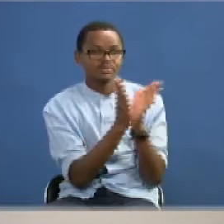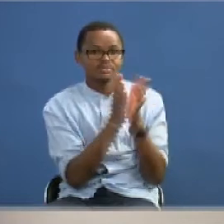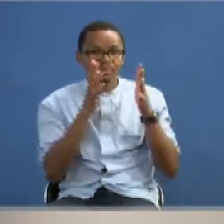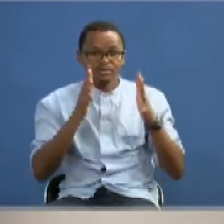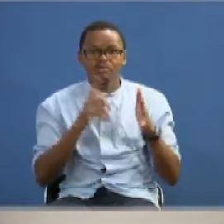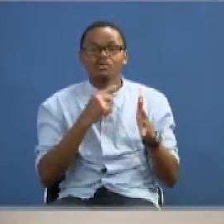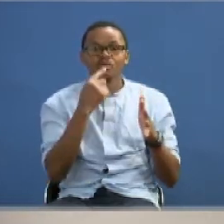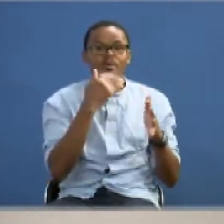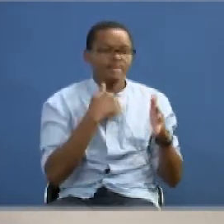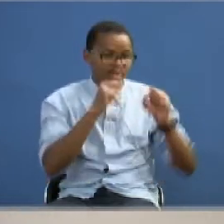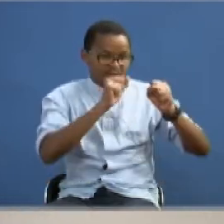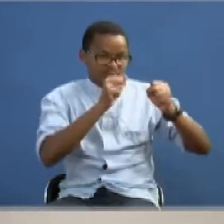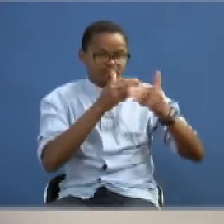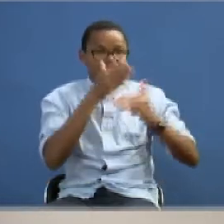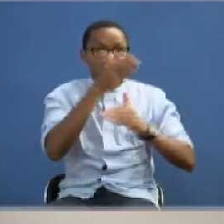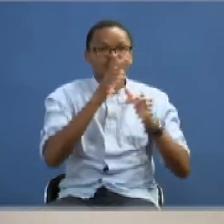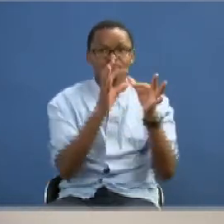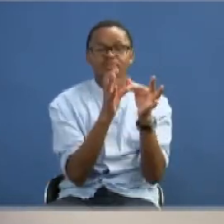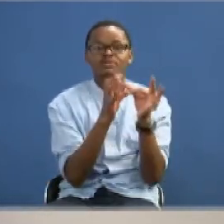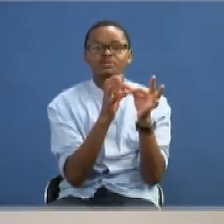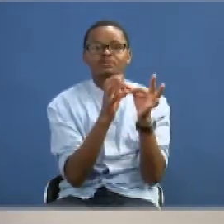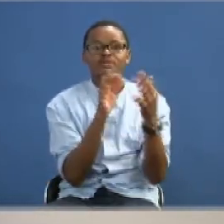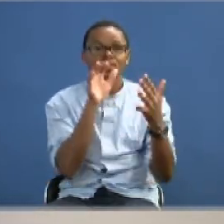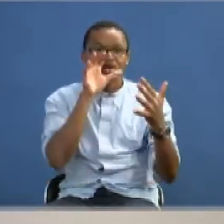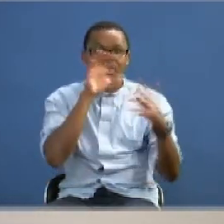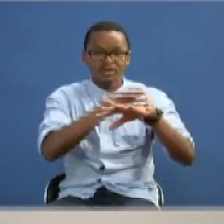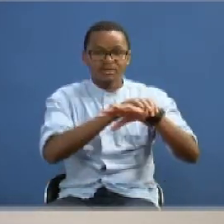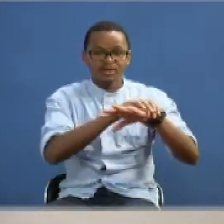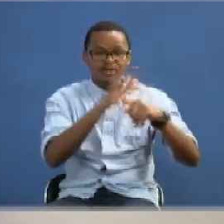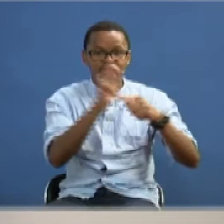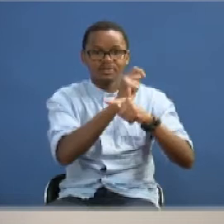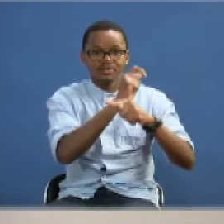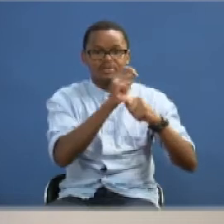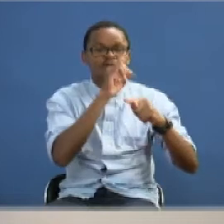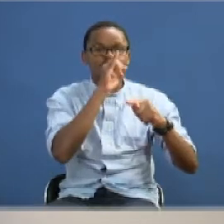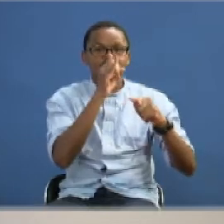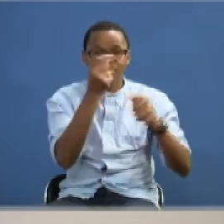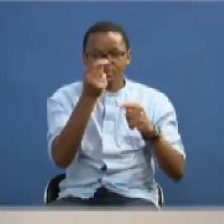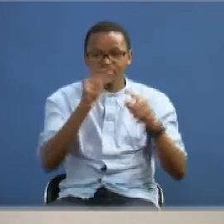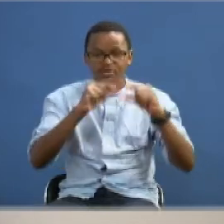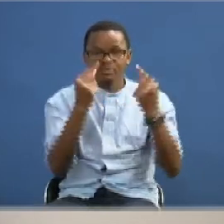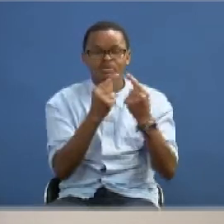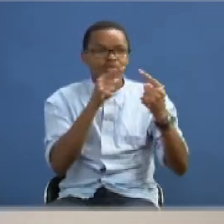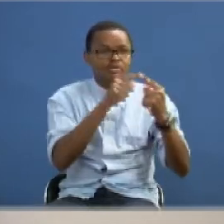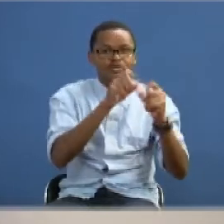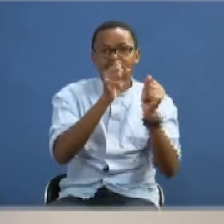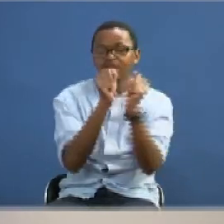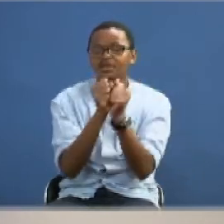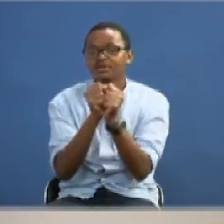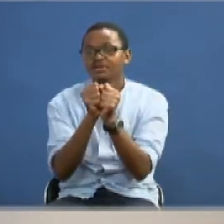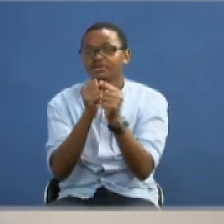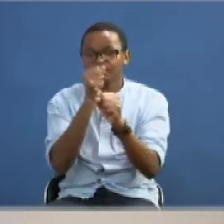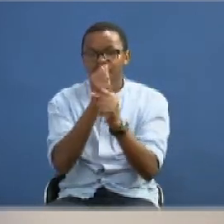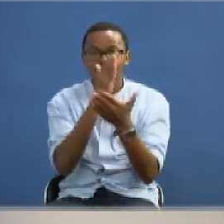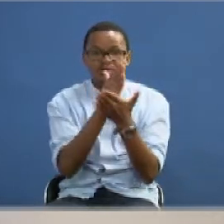community persons who we have been able to directly link, reach, and train in small groups of 5 to 10, so that they